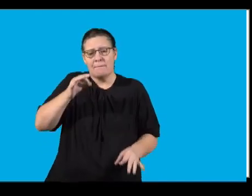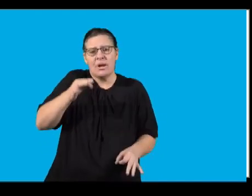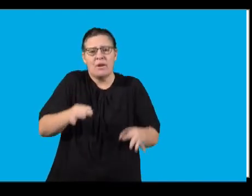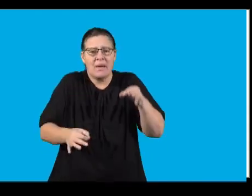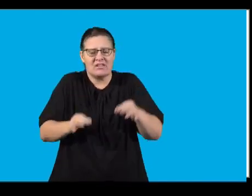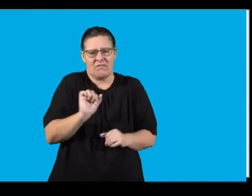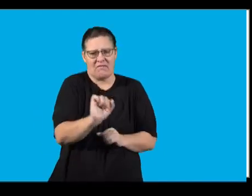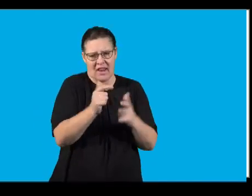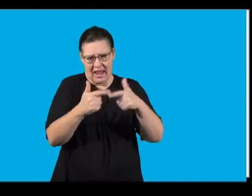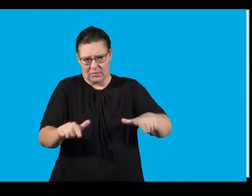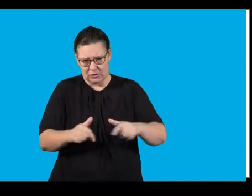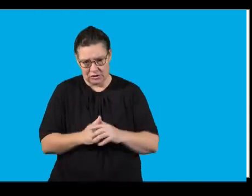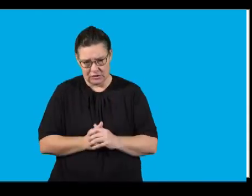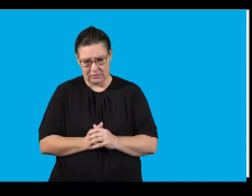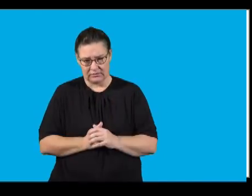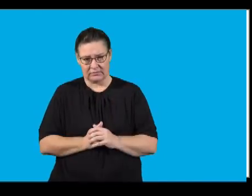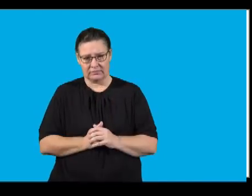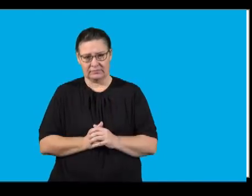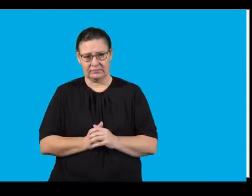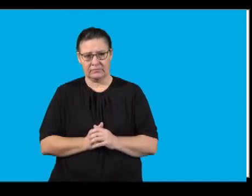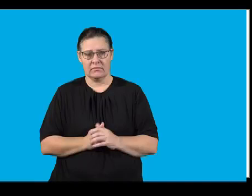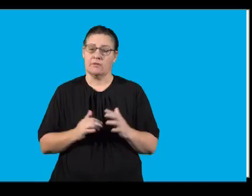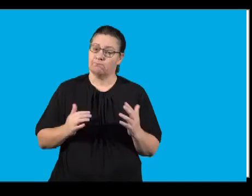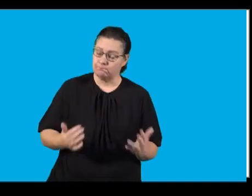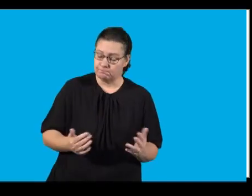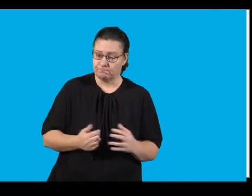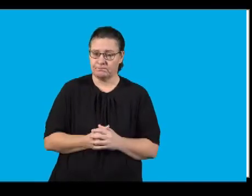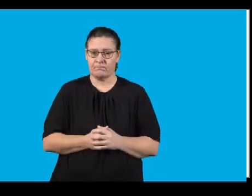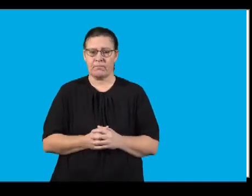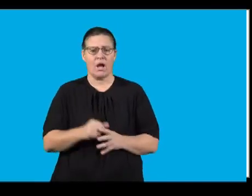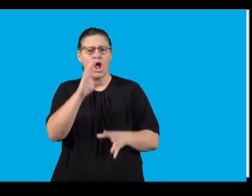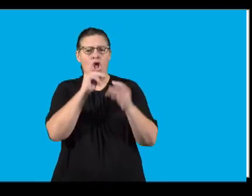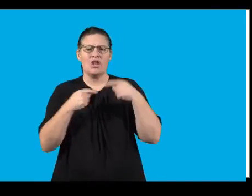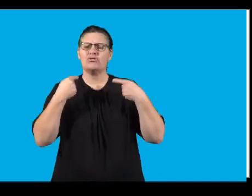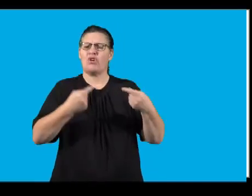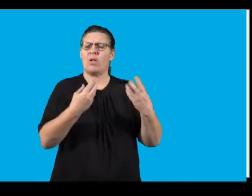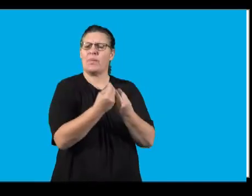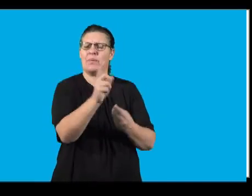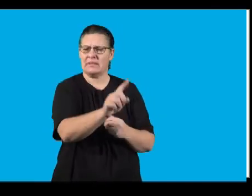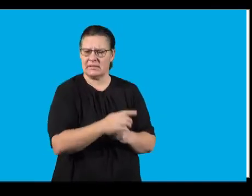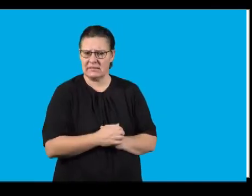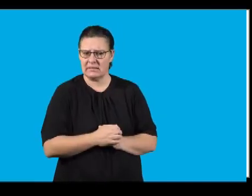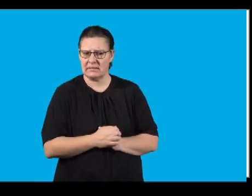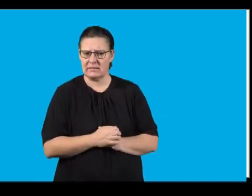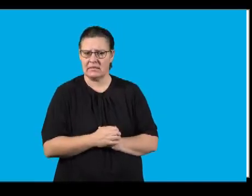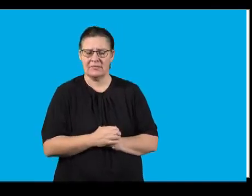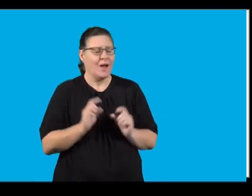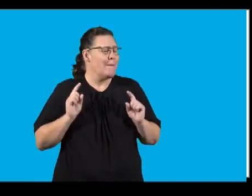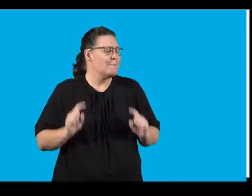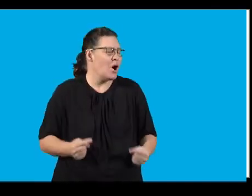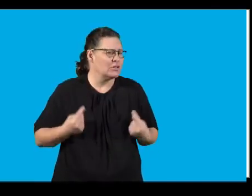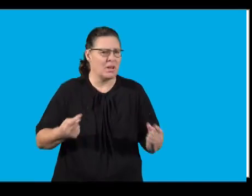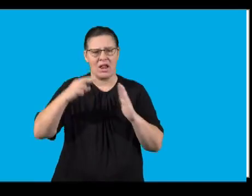closely the manipulation of language. All right. So what are learners struggling with? So they